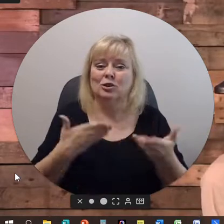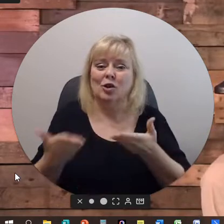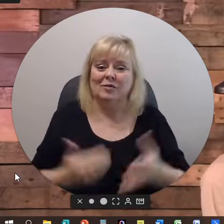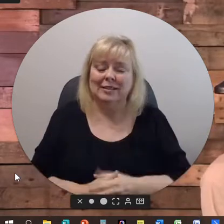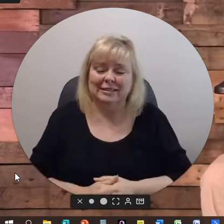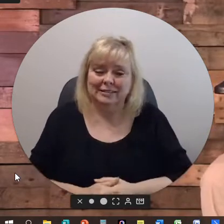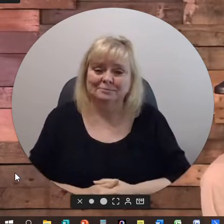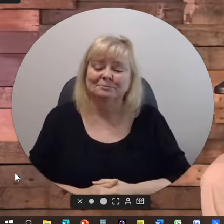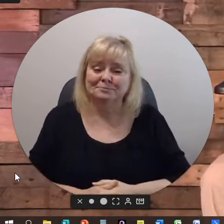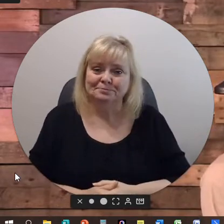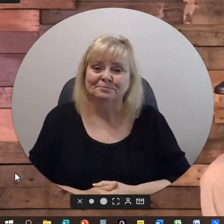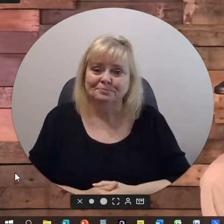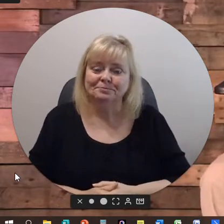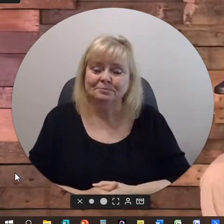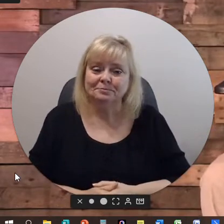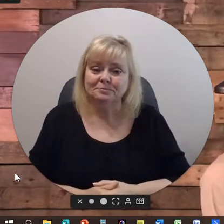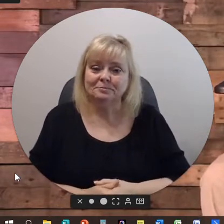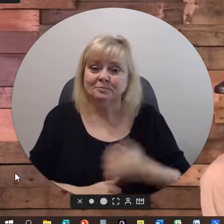But